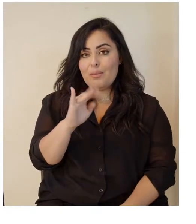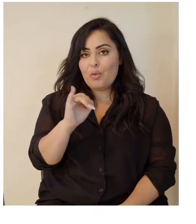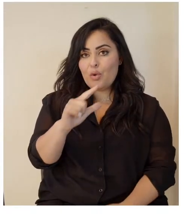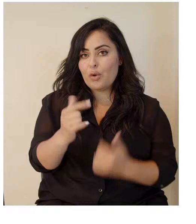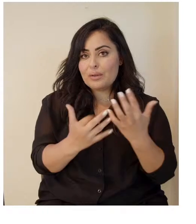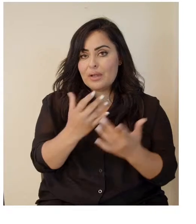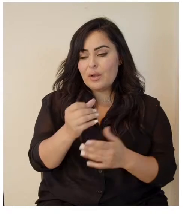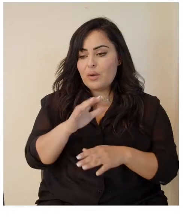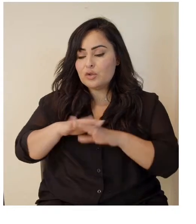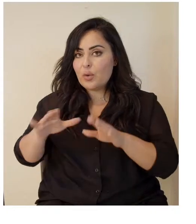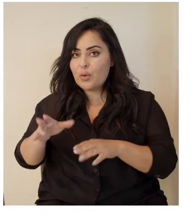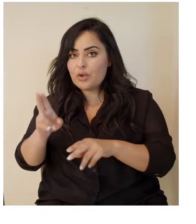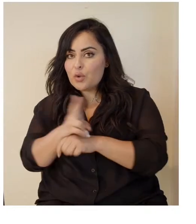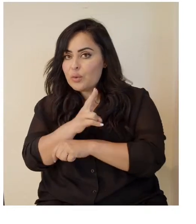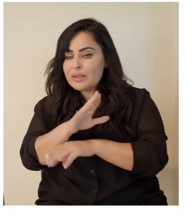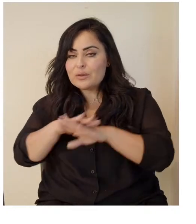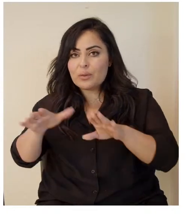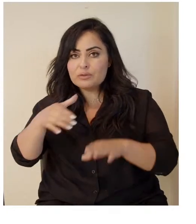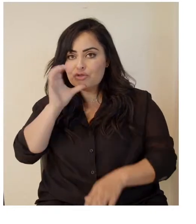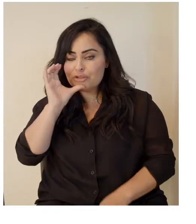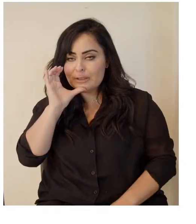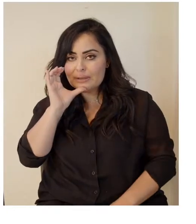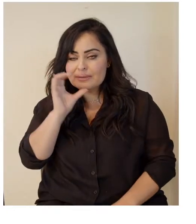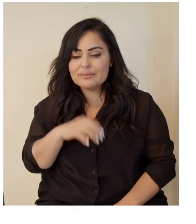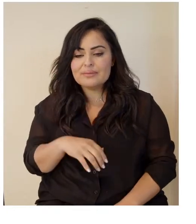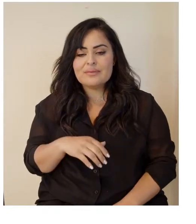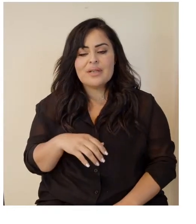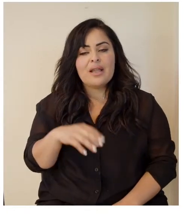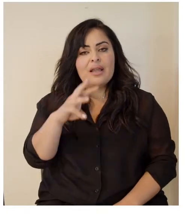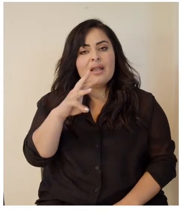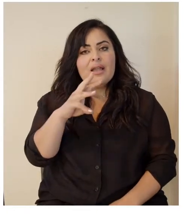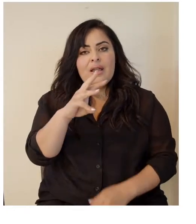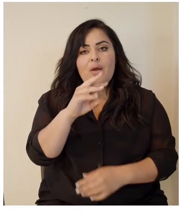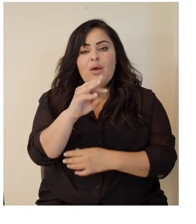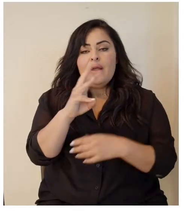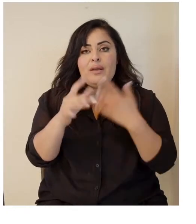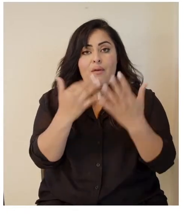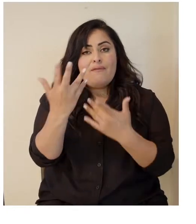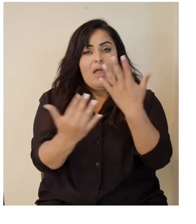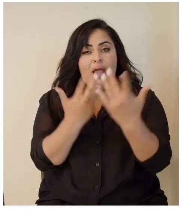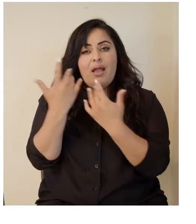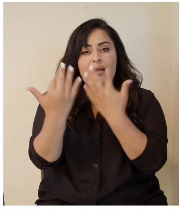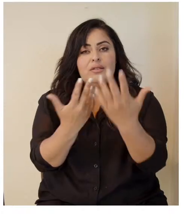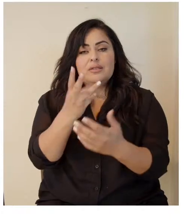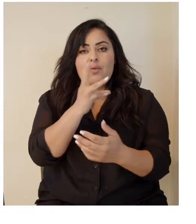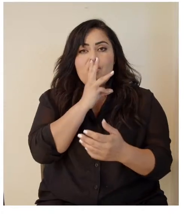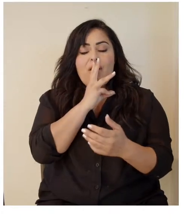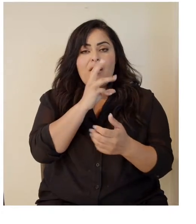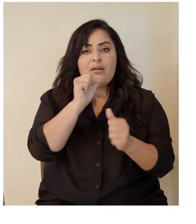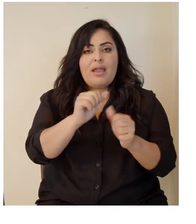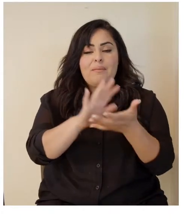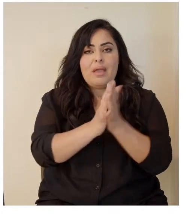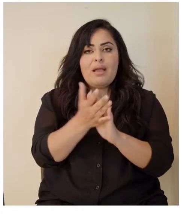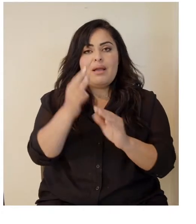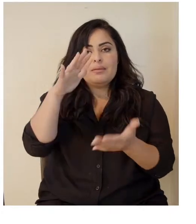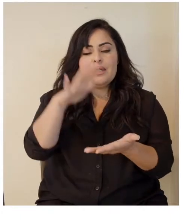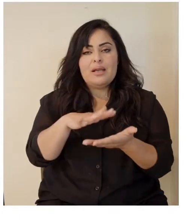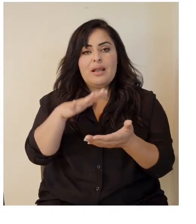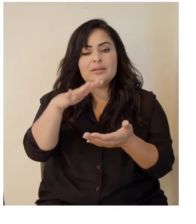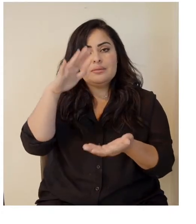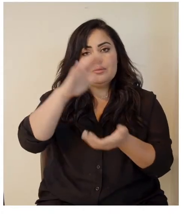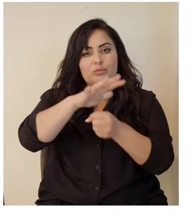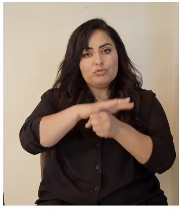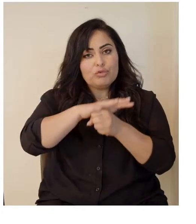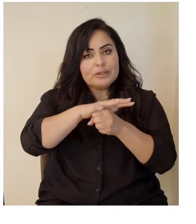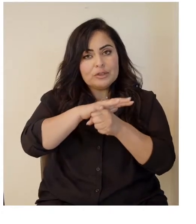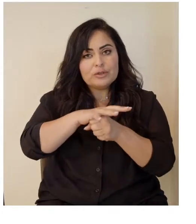not use and do not drink orders. In wildfires, water systems can become depressurized when there's a lot of water being used to put